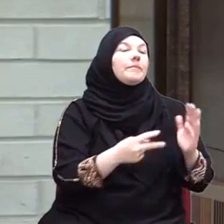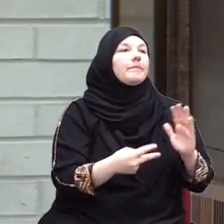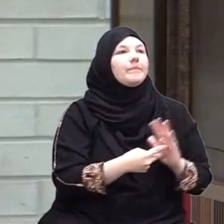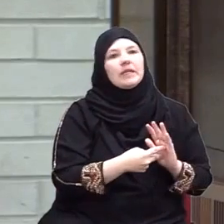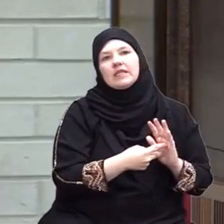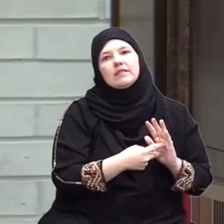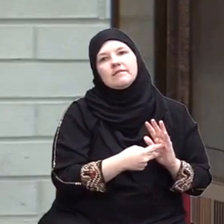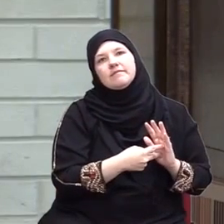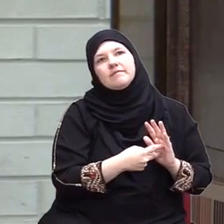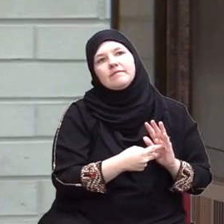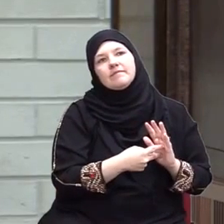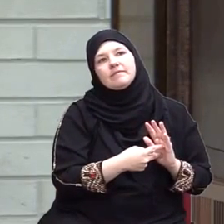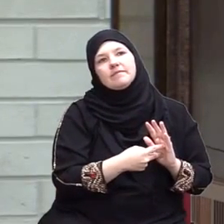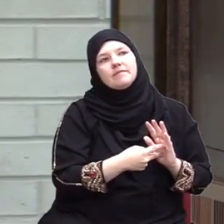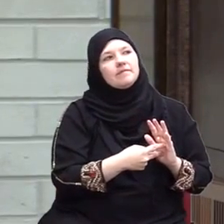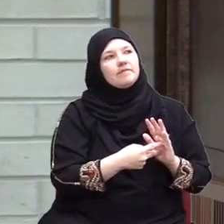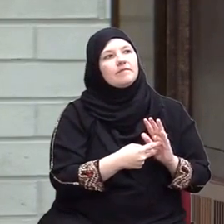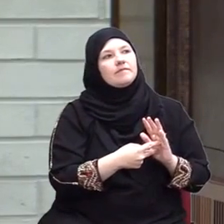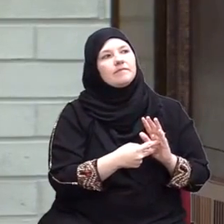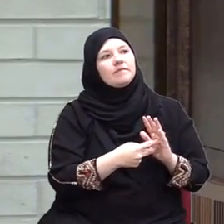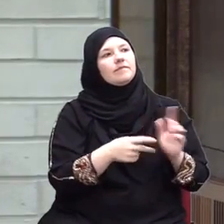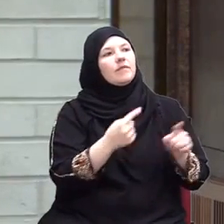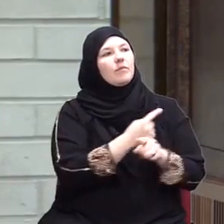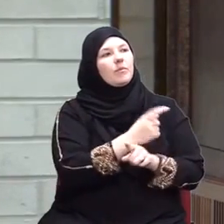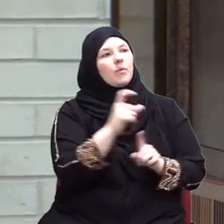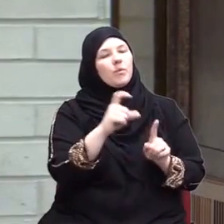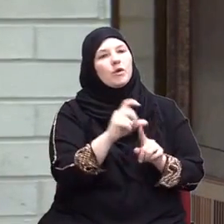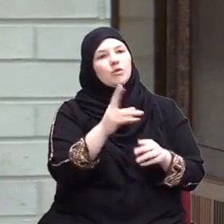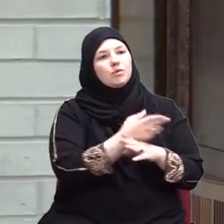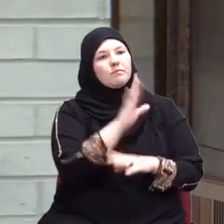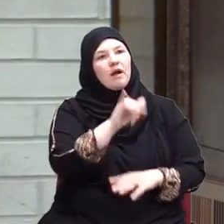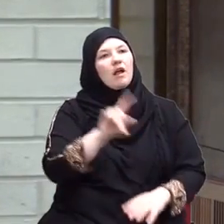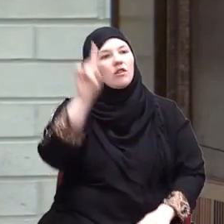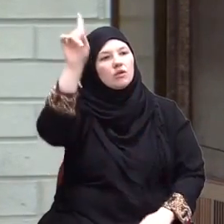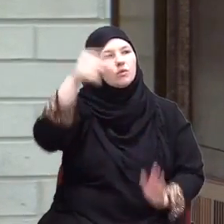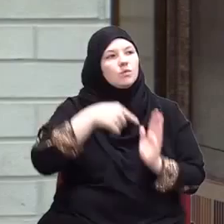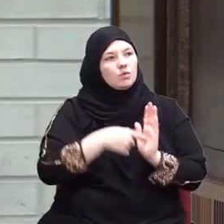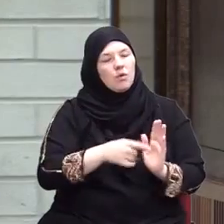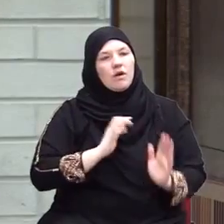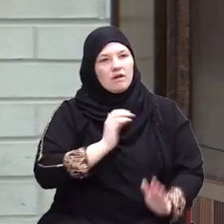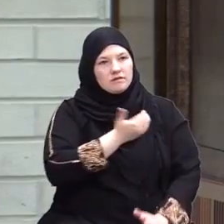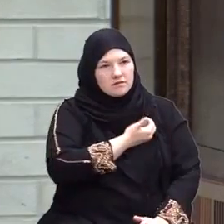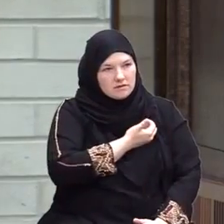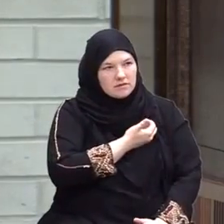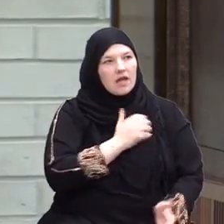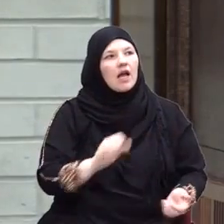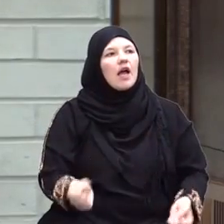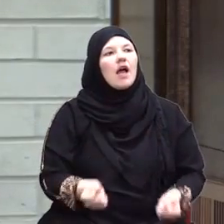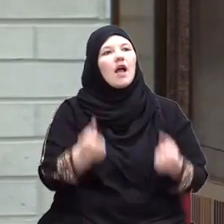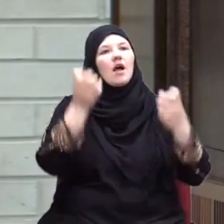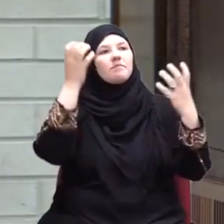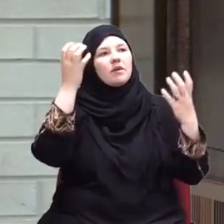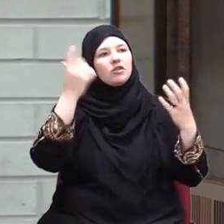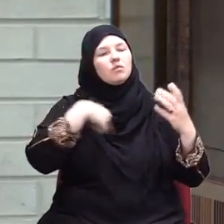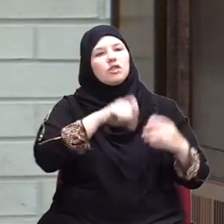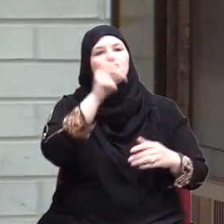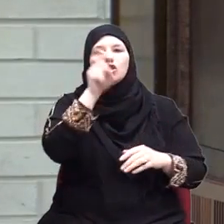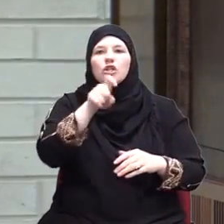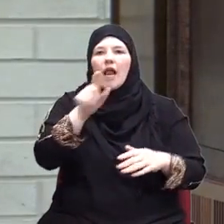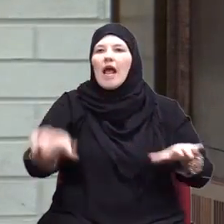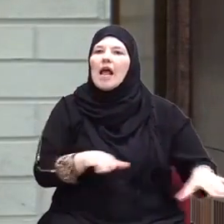become a proper parable used by Allah to show us how much humble we should